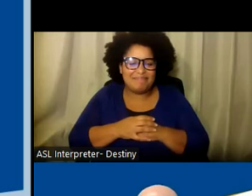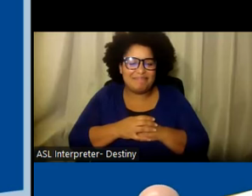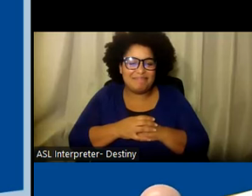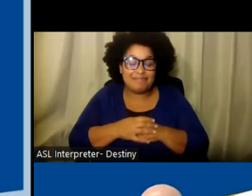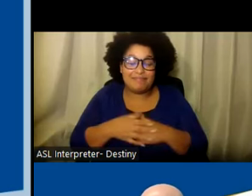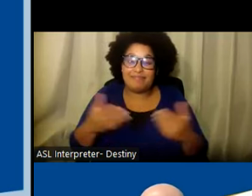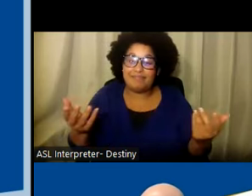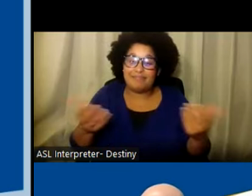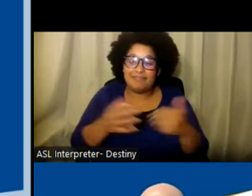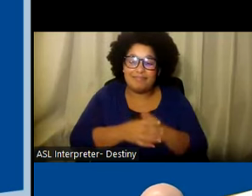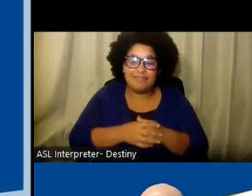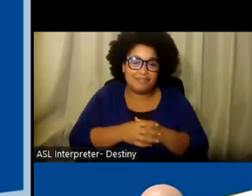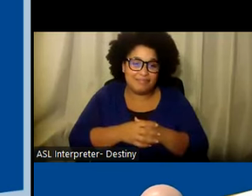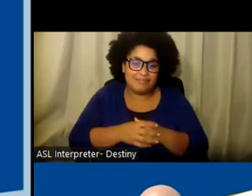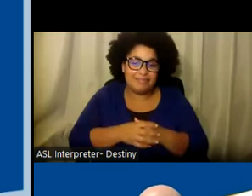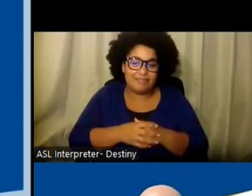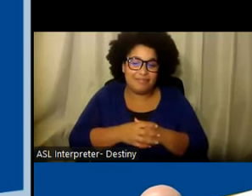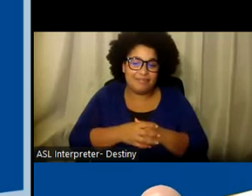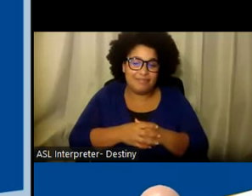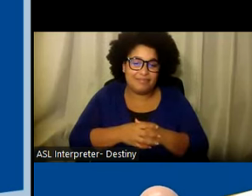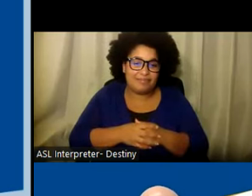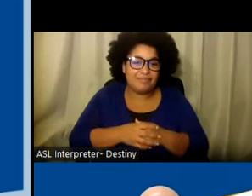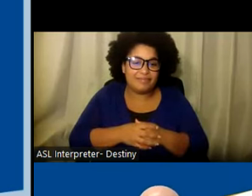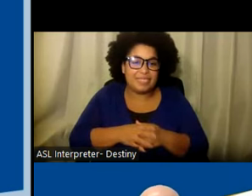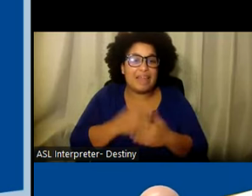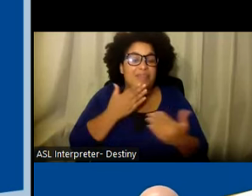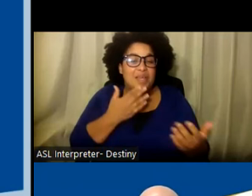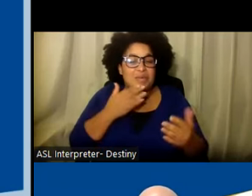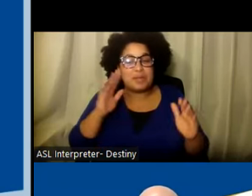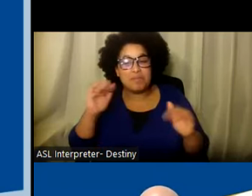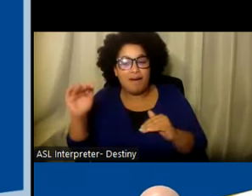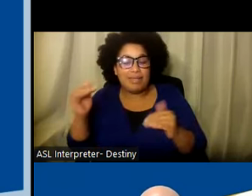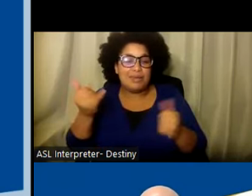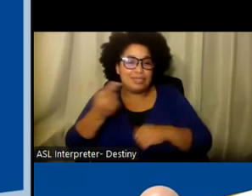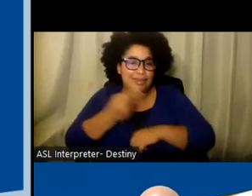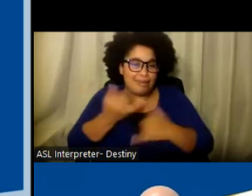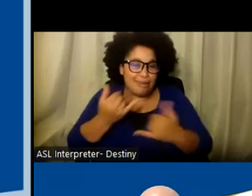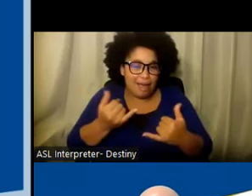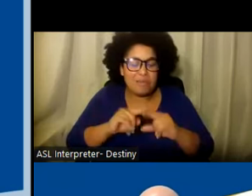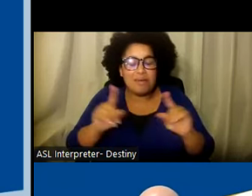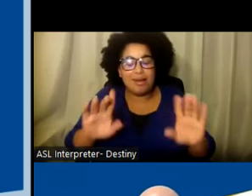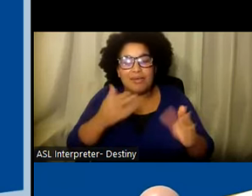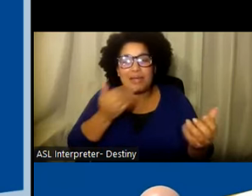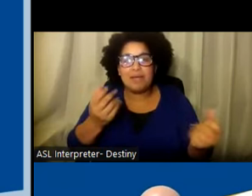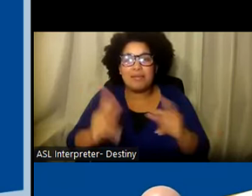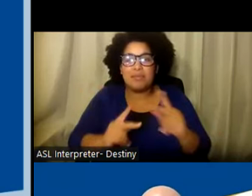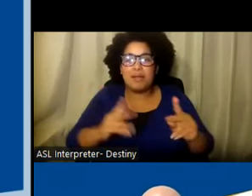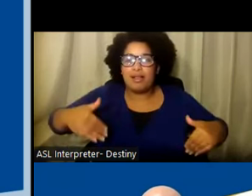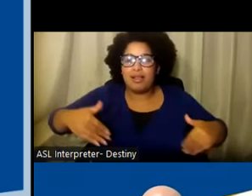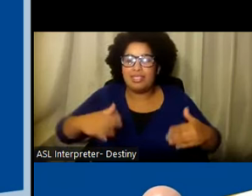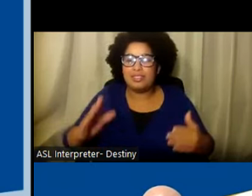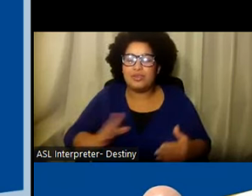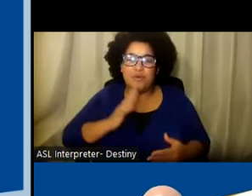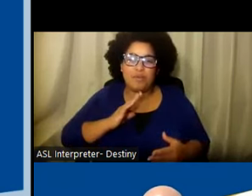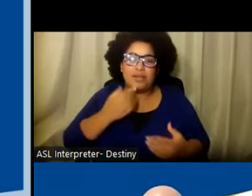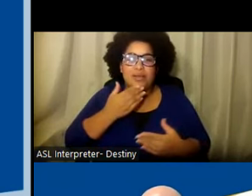with that, I think you know, we are at the thank yous and goodbyes. We thanked a lot of folks today. I didn't get a chance yet to formally and